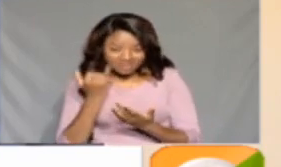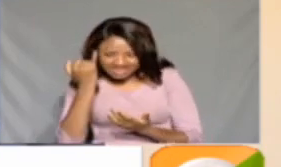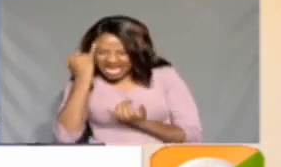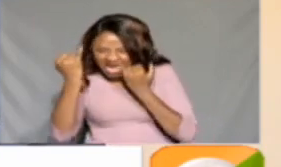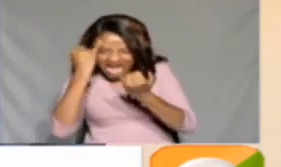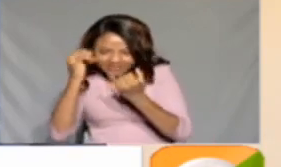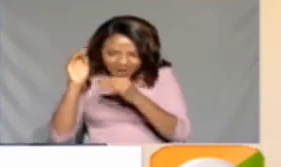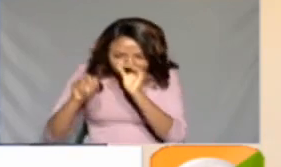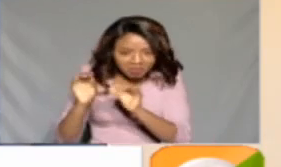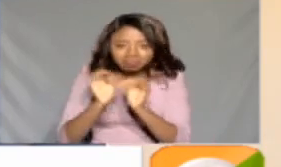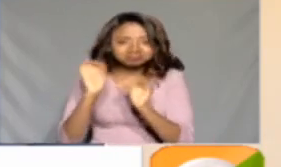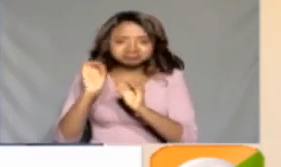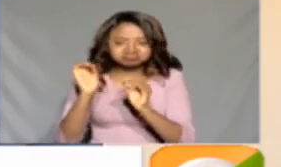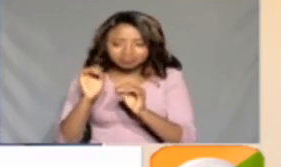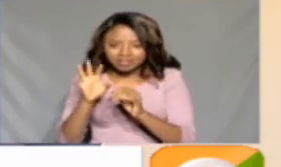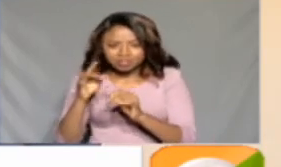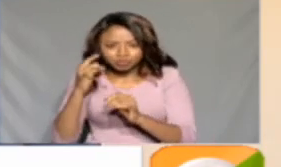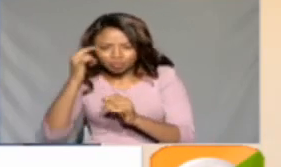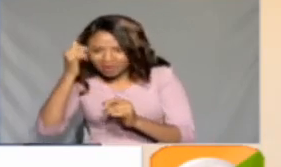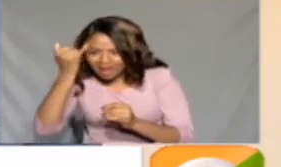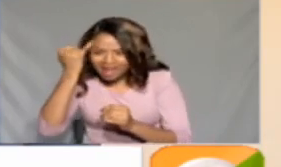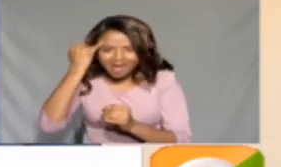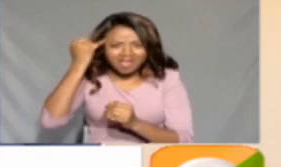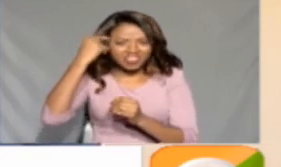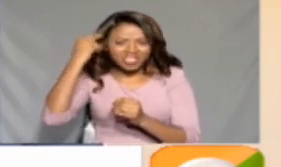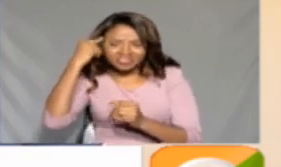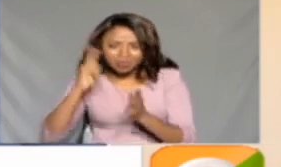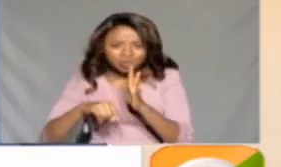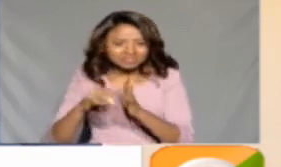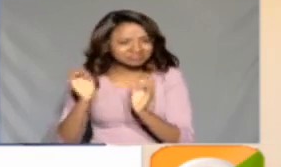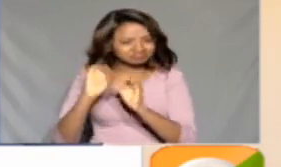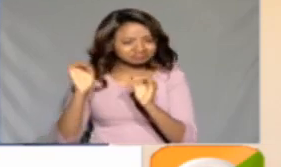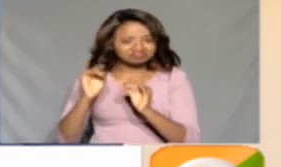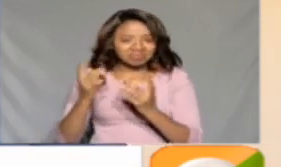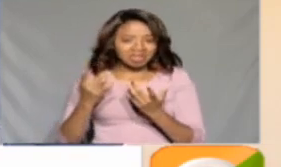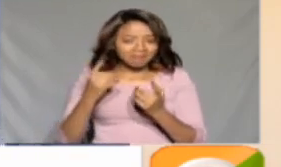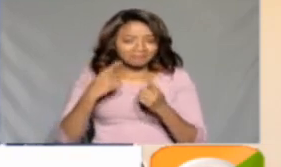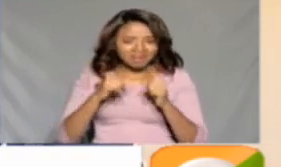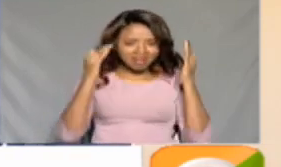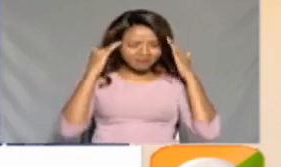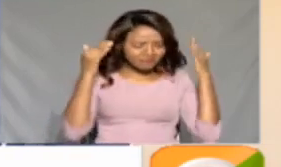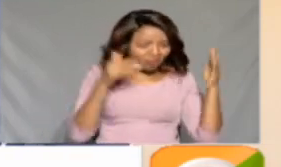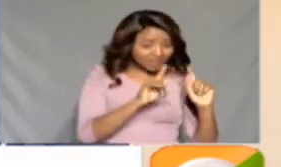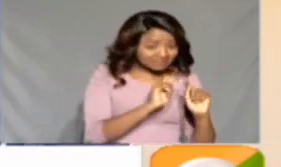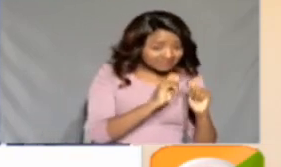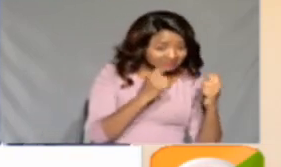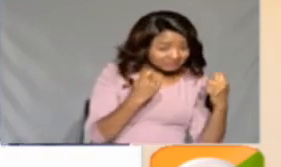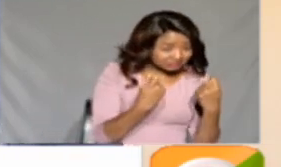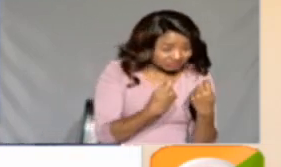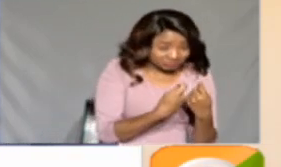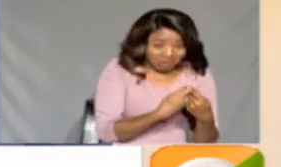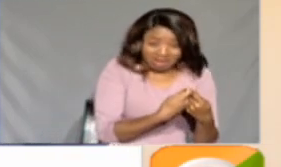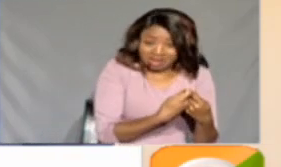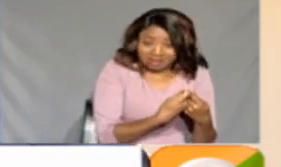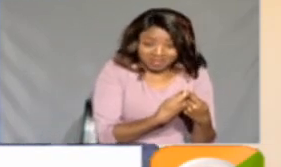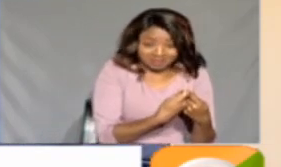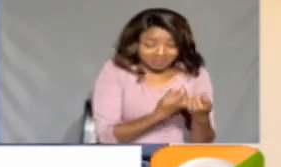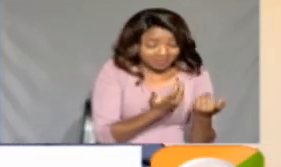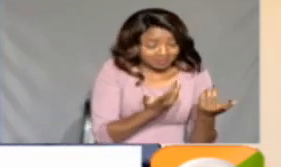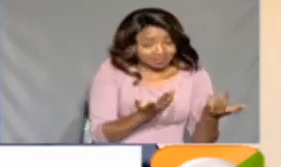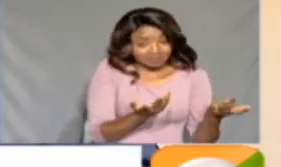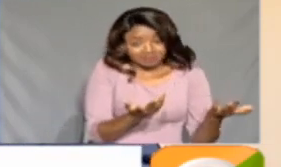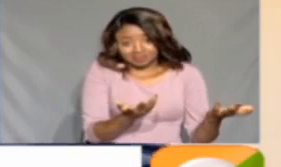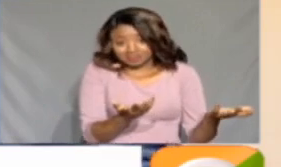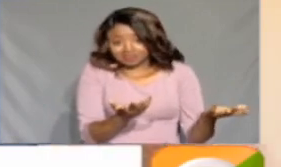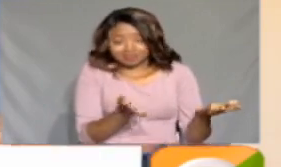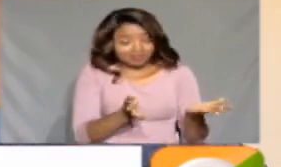standpoint, from an intellectual standpoint, some of us are very ready to engage with them at any time. But when people want to say that,